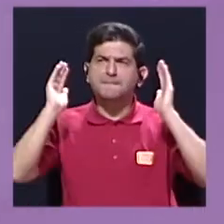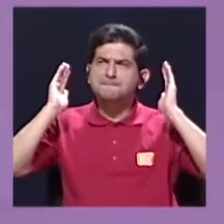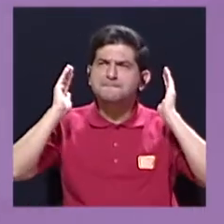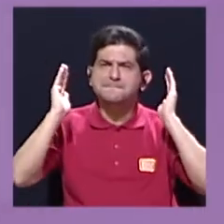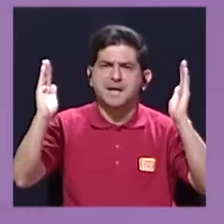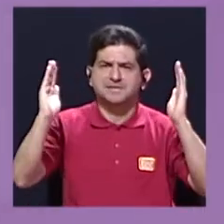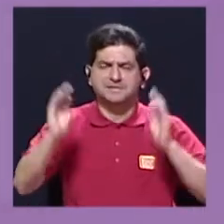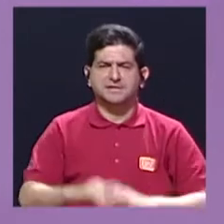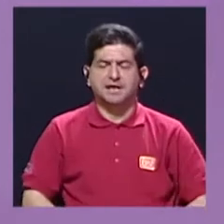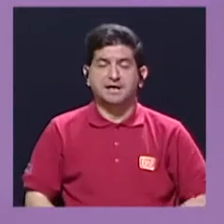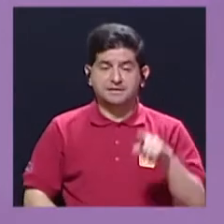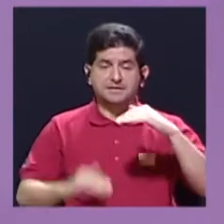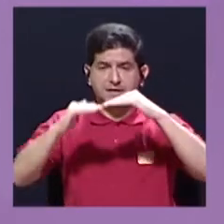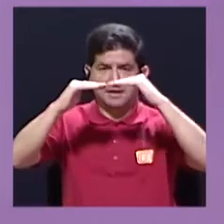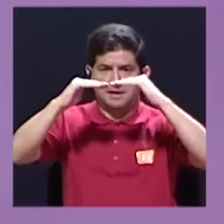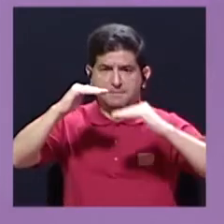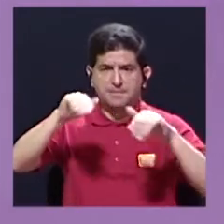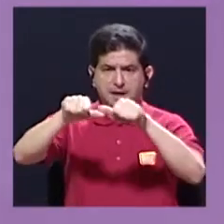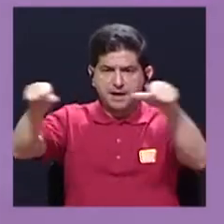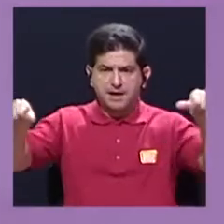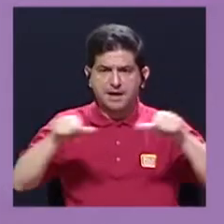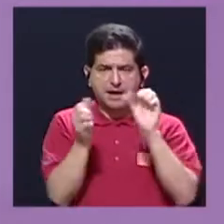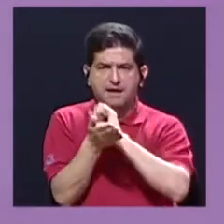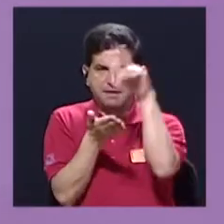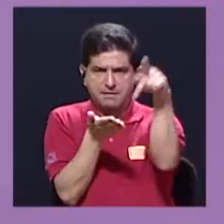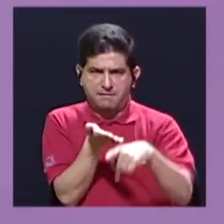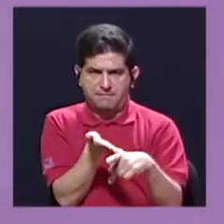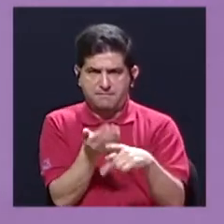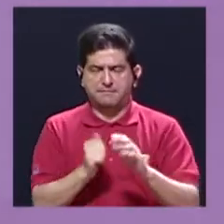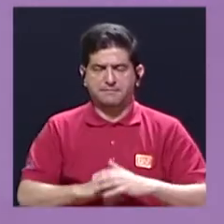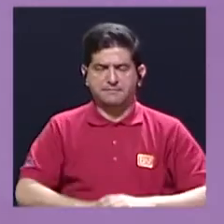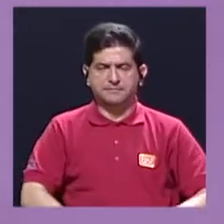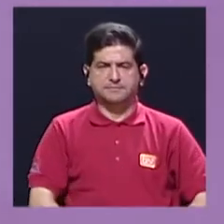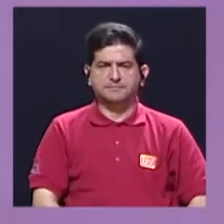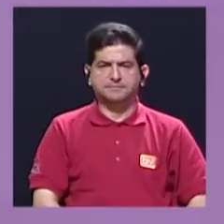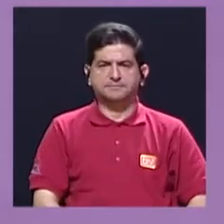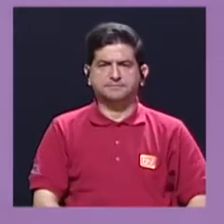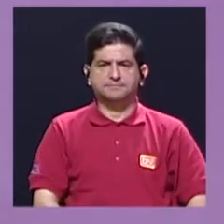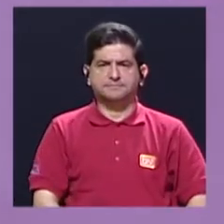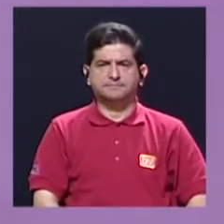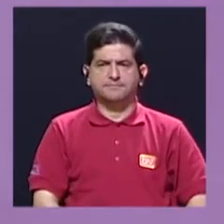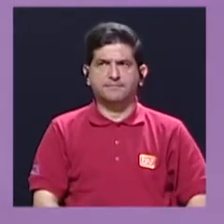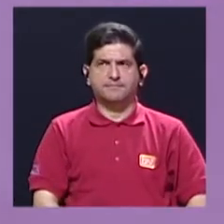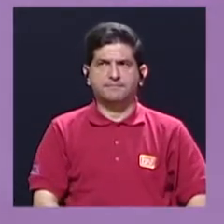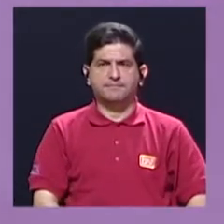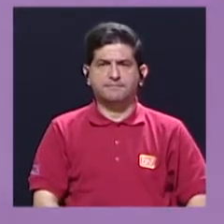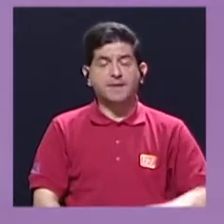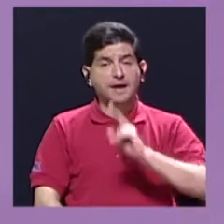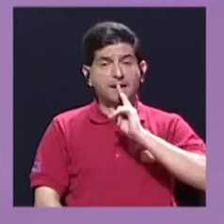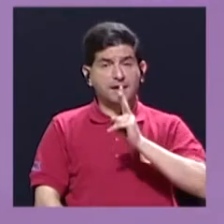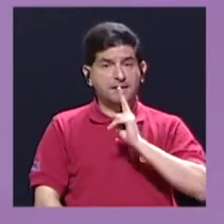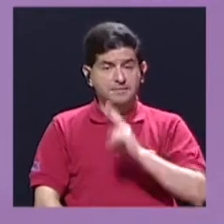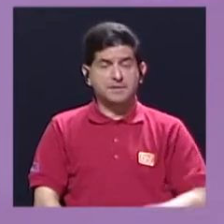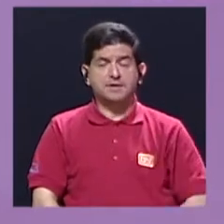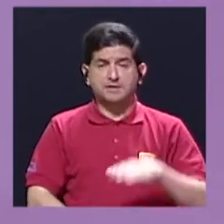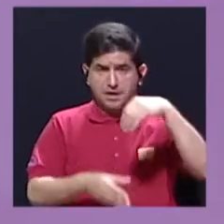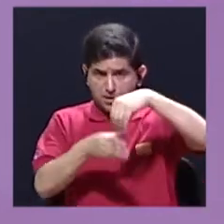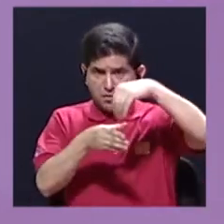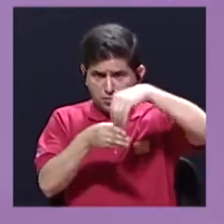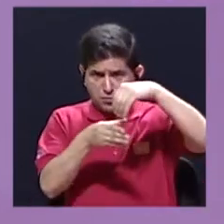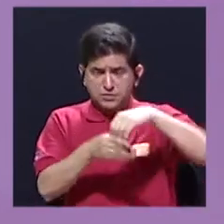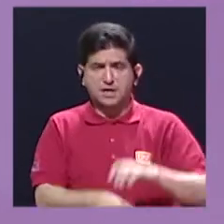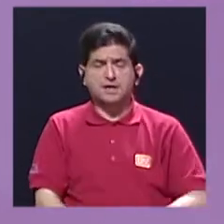to the area of Montes de Oca. And, then, it in reality, it is composed